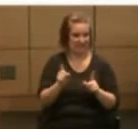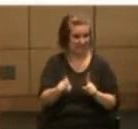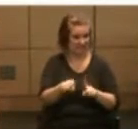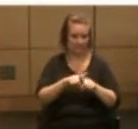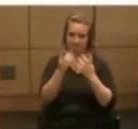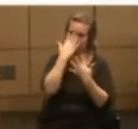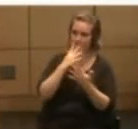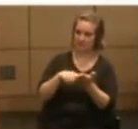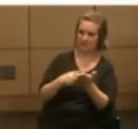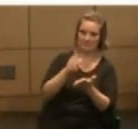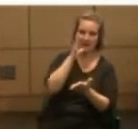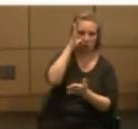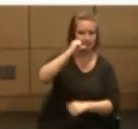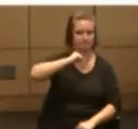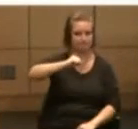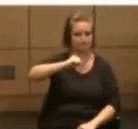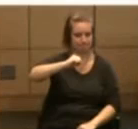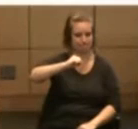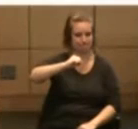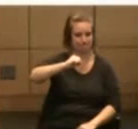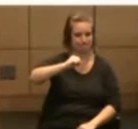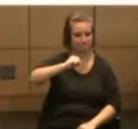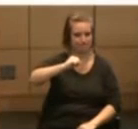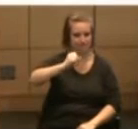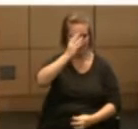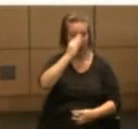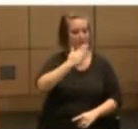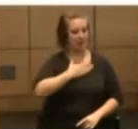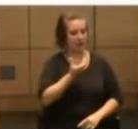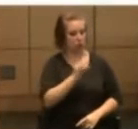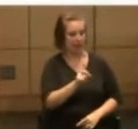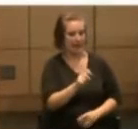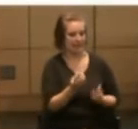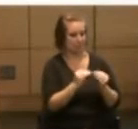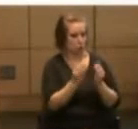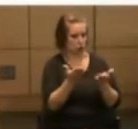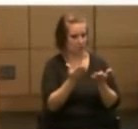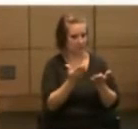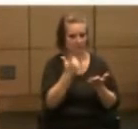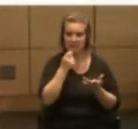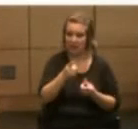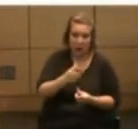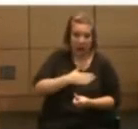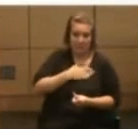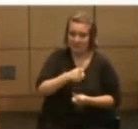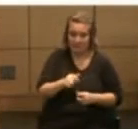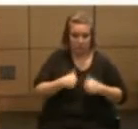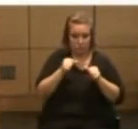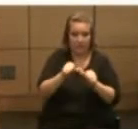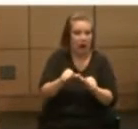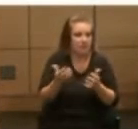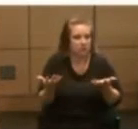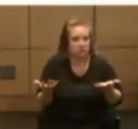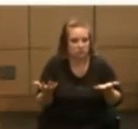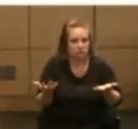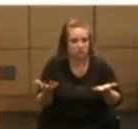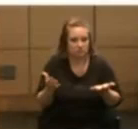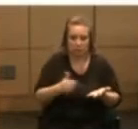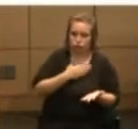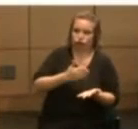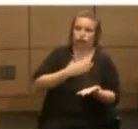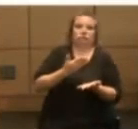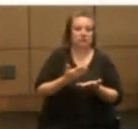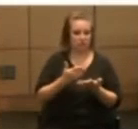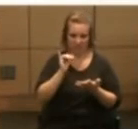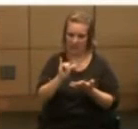parents are resistant to thinking that they need more services because they're just so happy their child has survived. And so this is an area of a